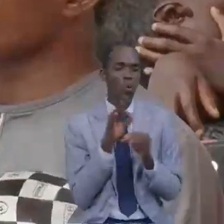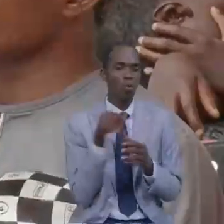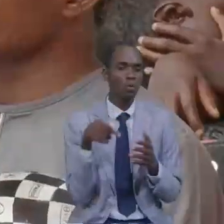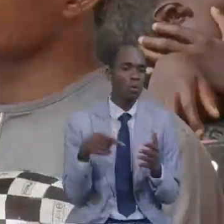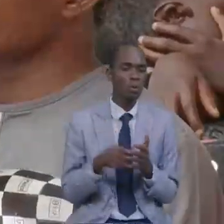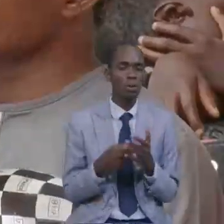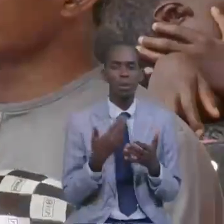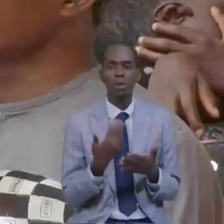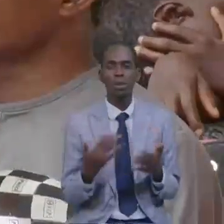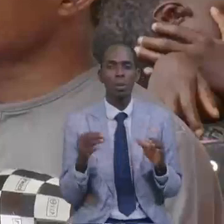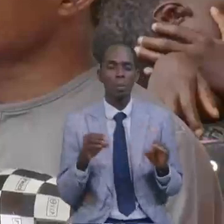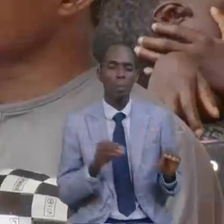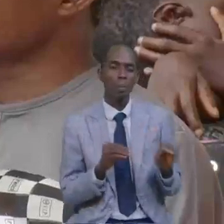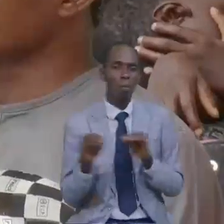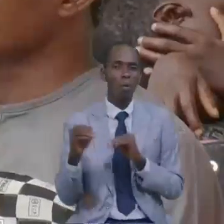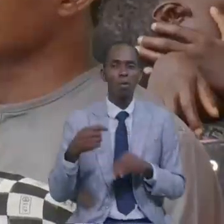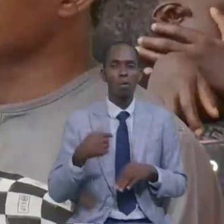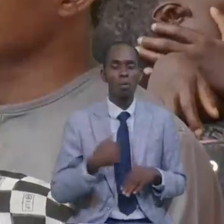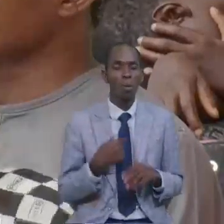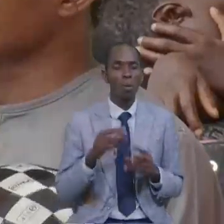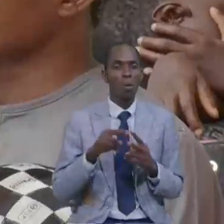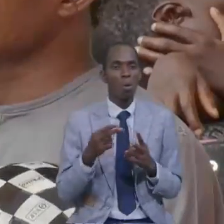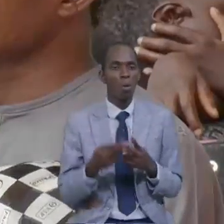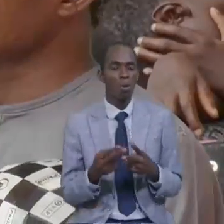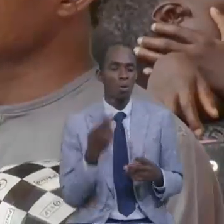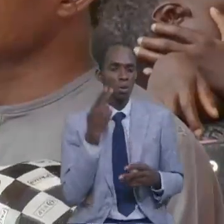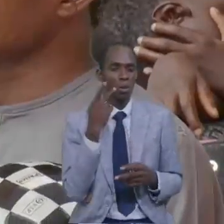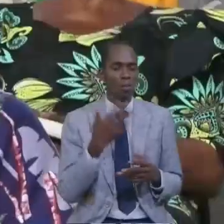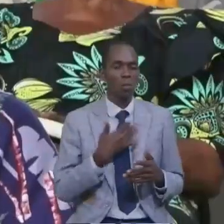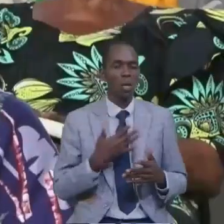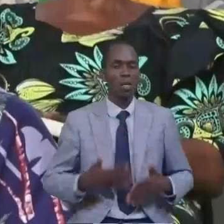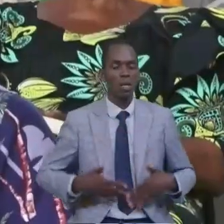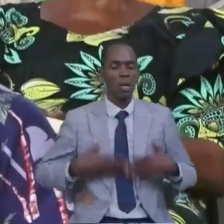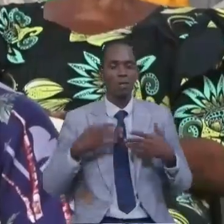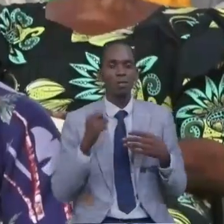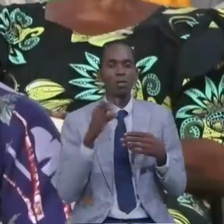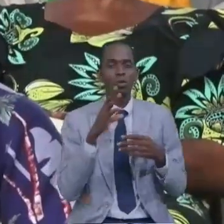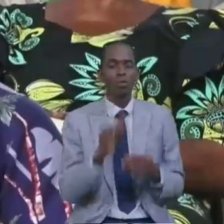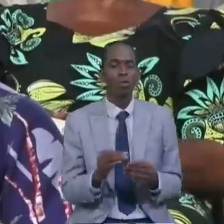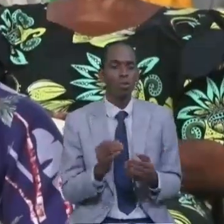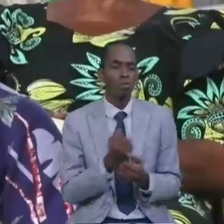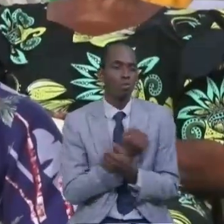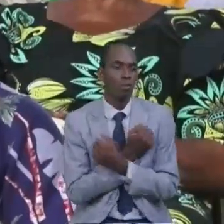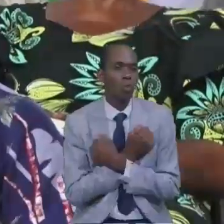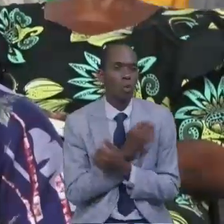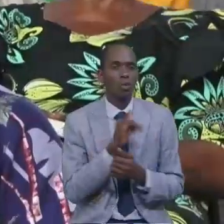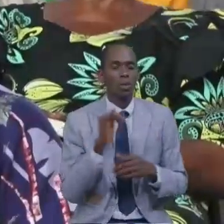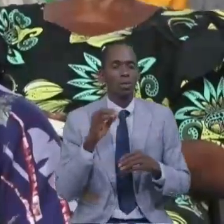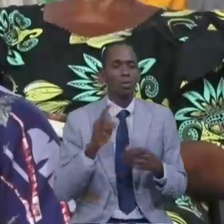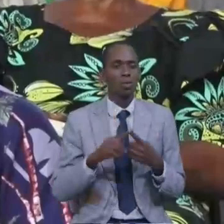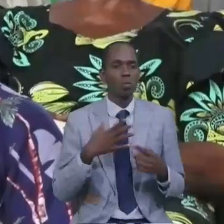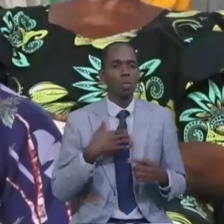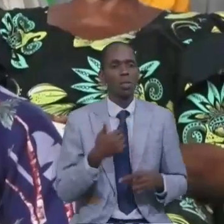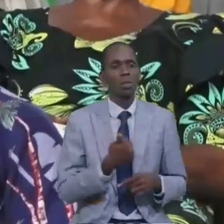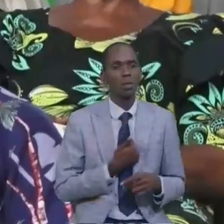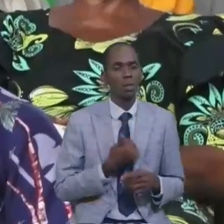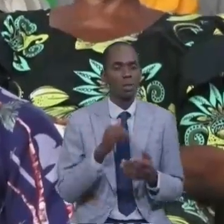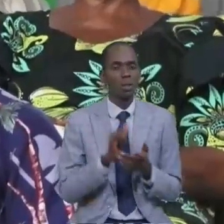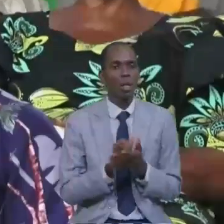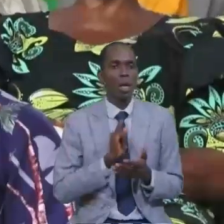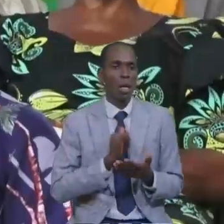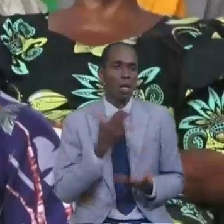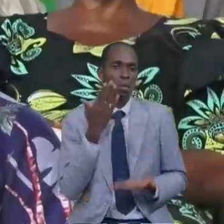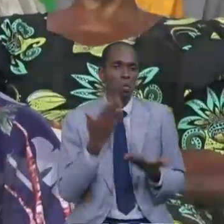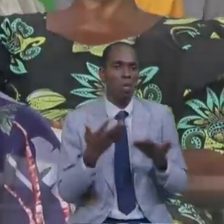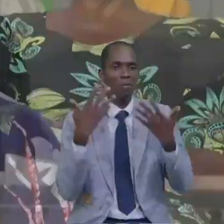so that I might finish my course with joy and the ministry which I